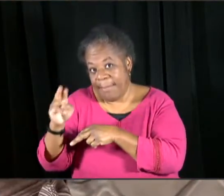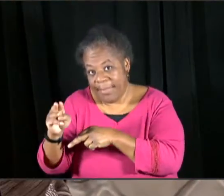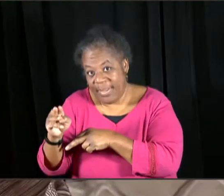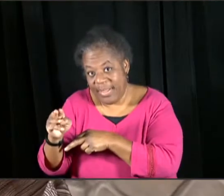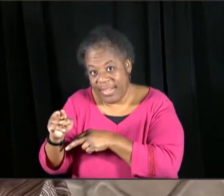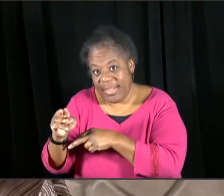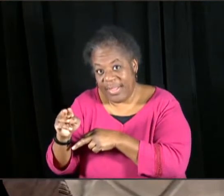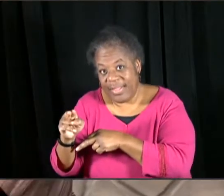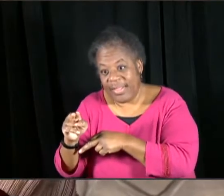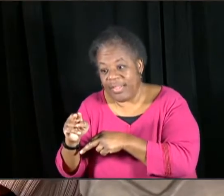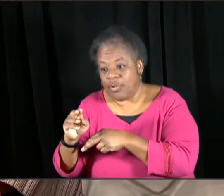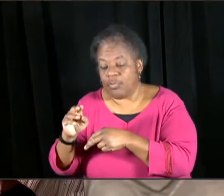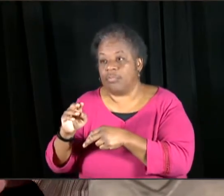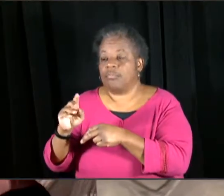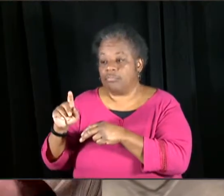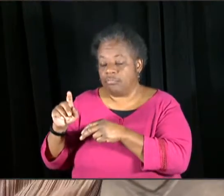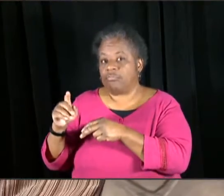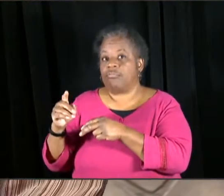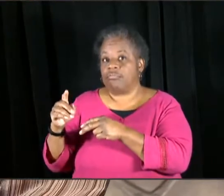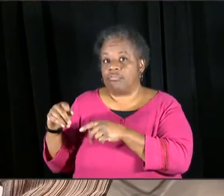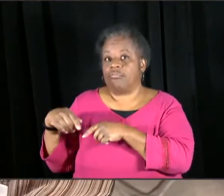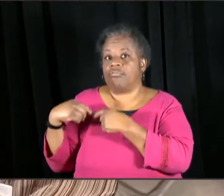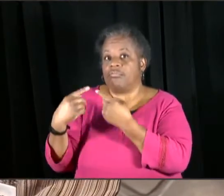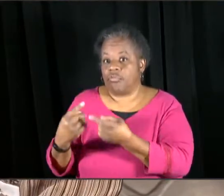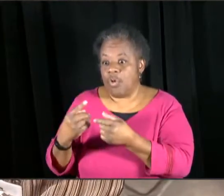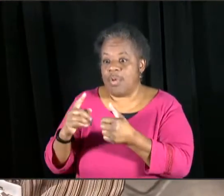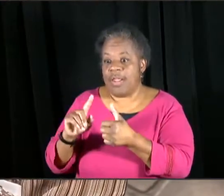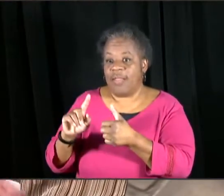During the first census of Caesar Augustus,